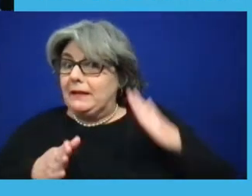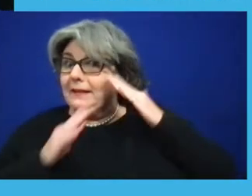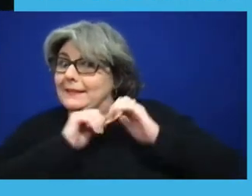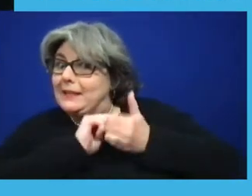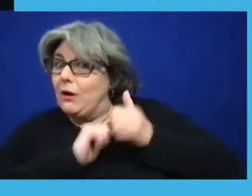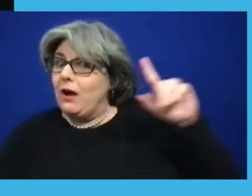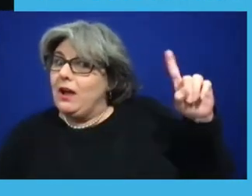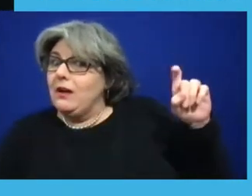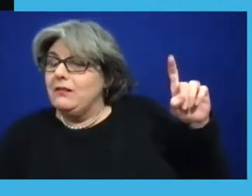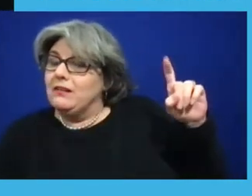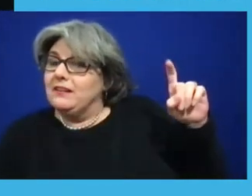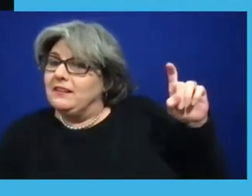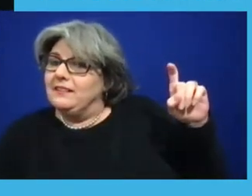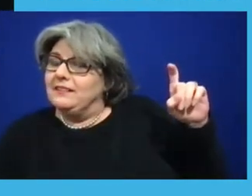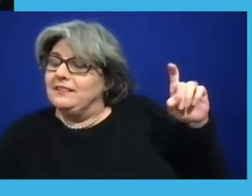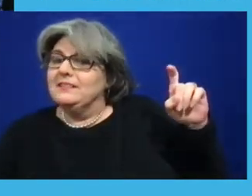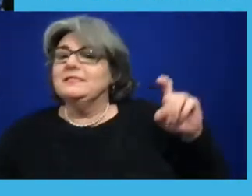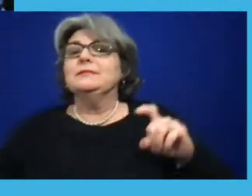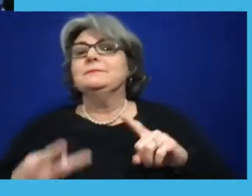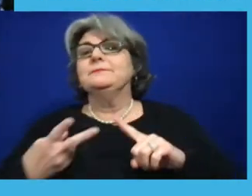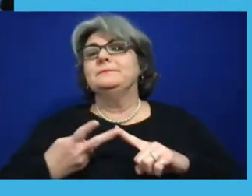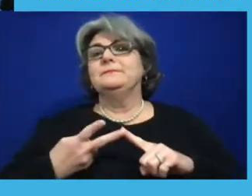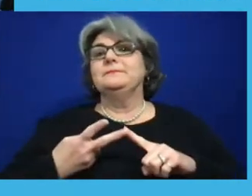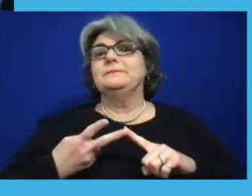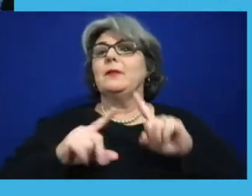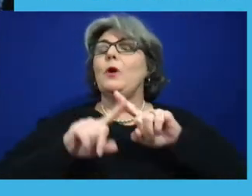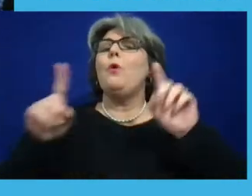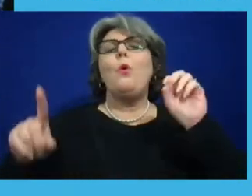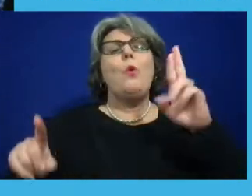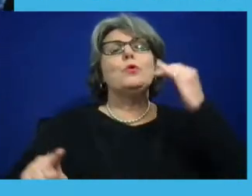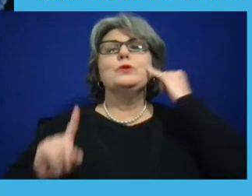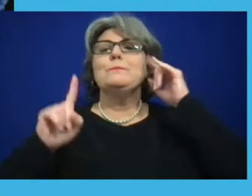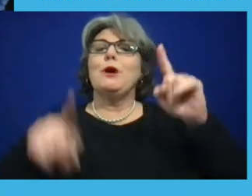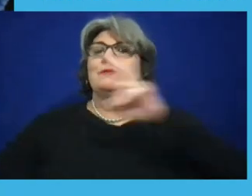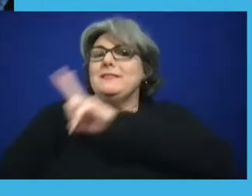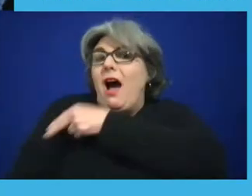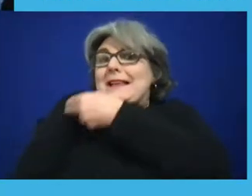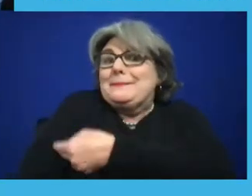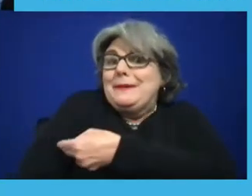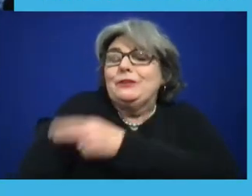You'd want to know, does he know how to fly an airplane?